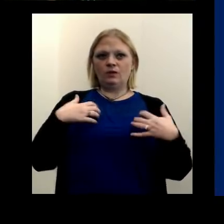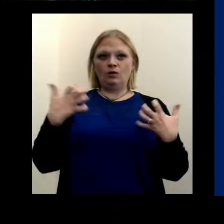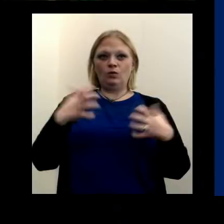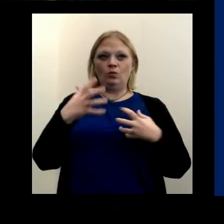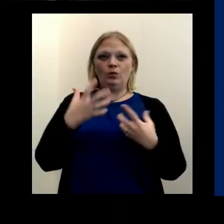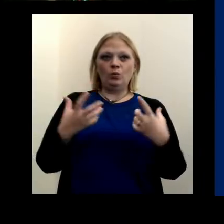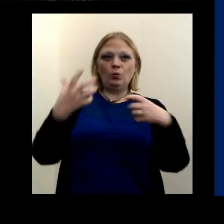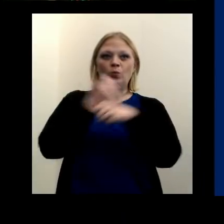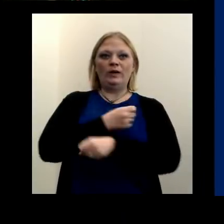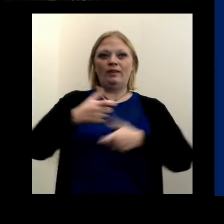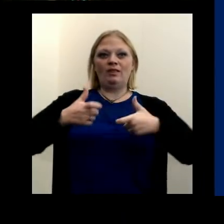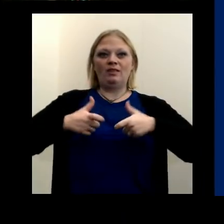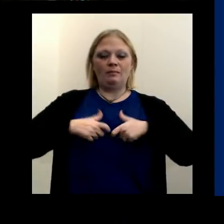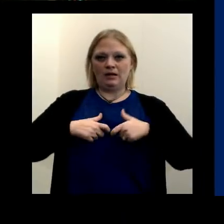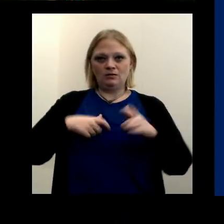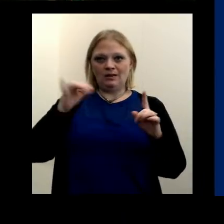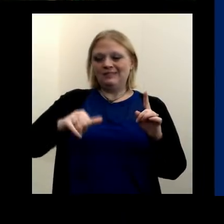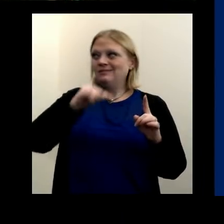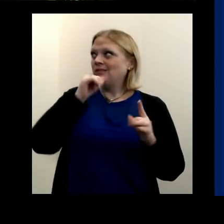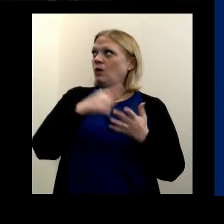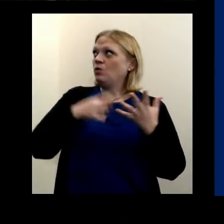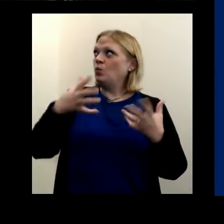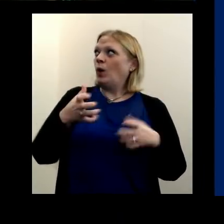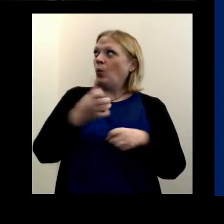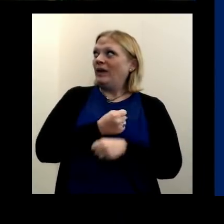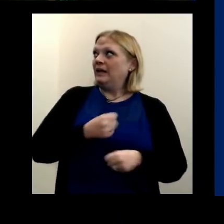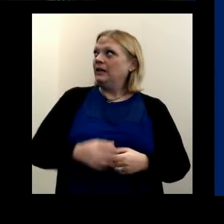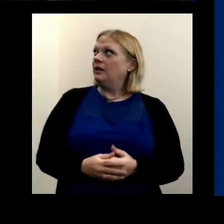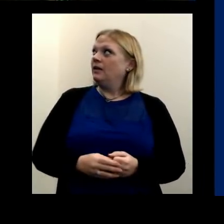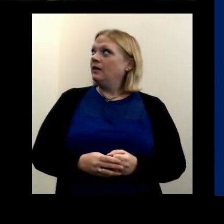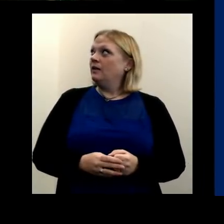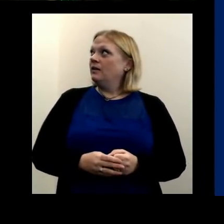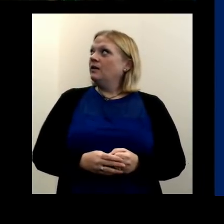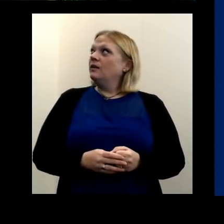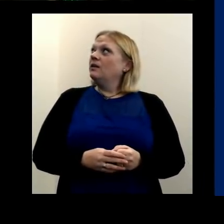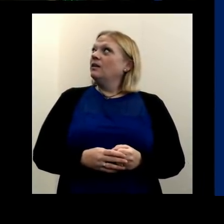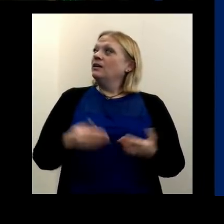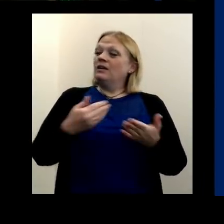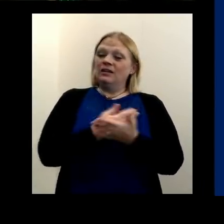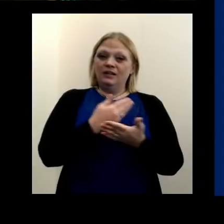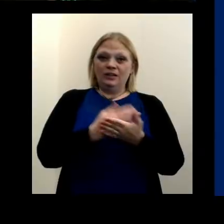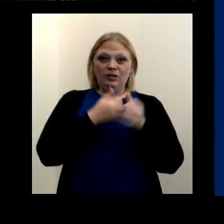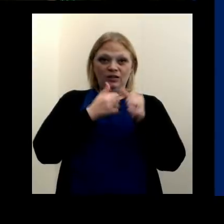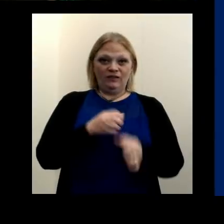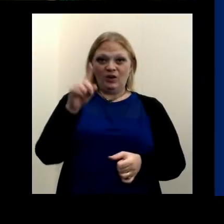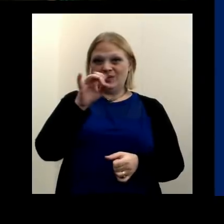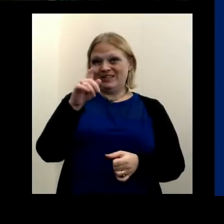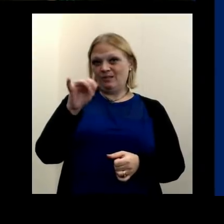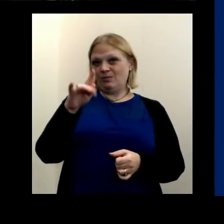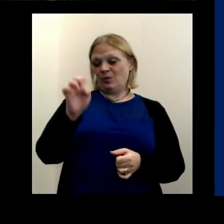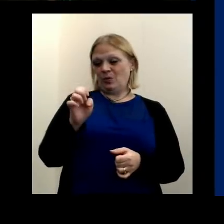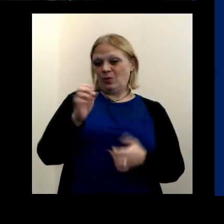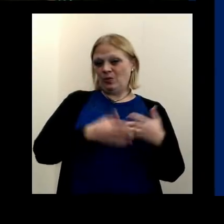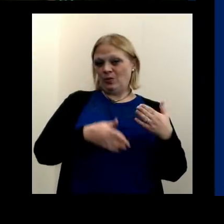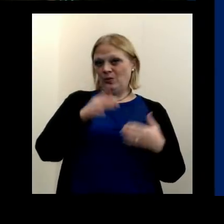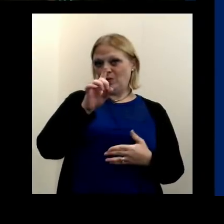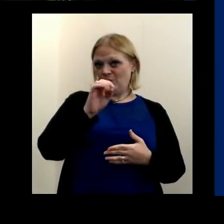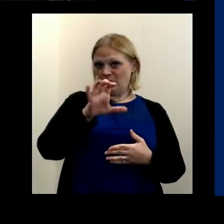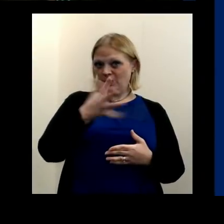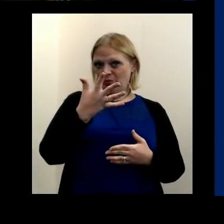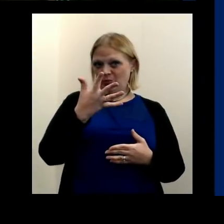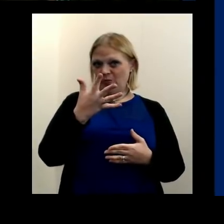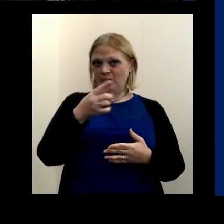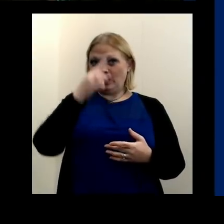Empire State medals. Those are not the medals we want to win. This is the new COVID cases by zip code week ending December 5th. You may think that this is